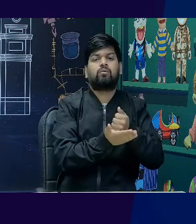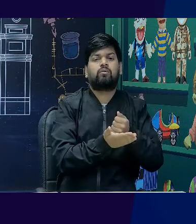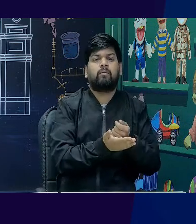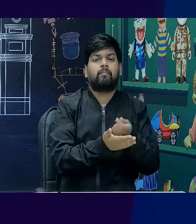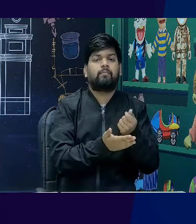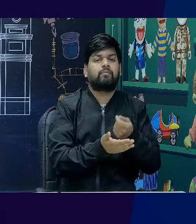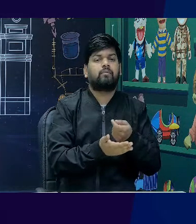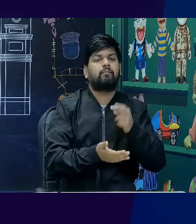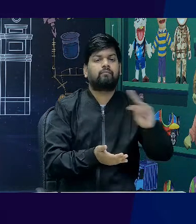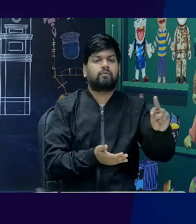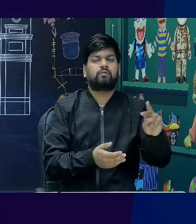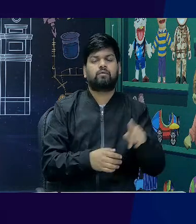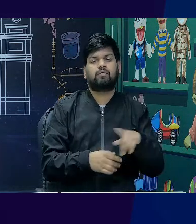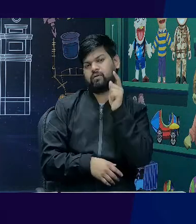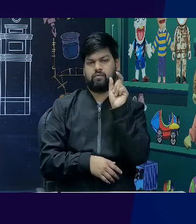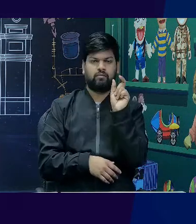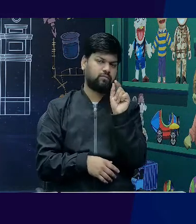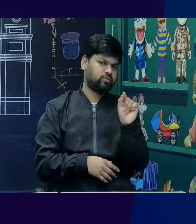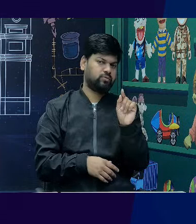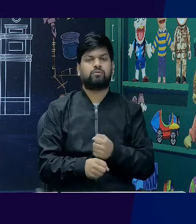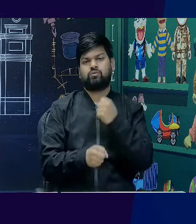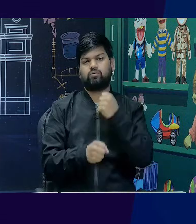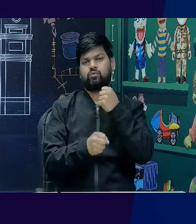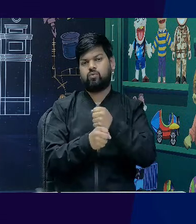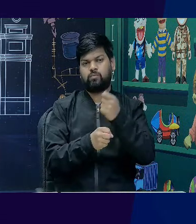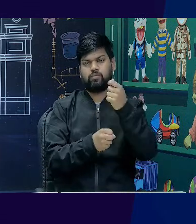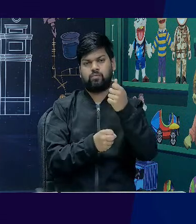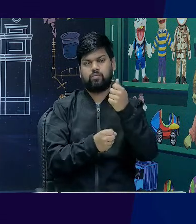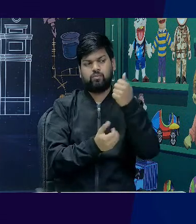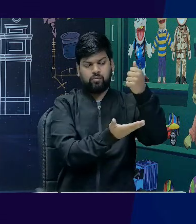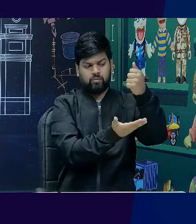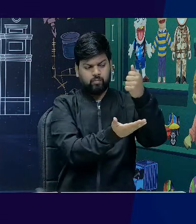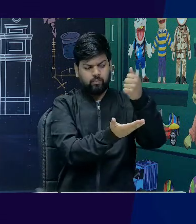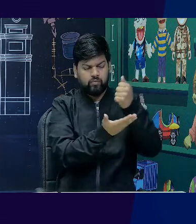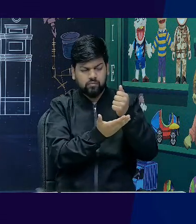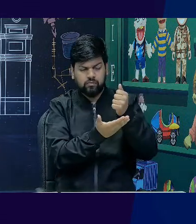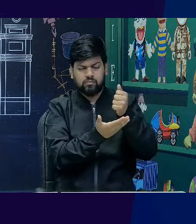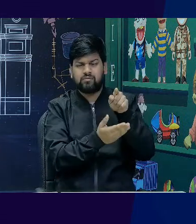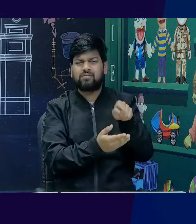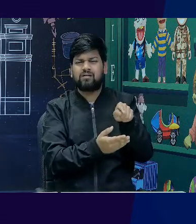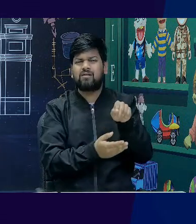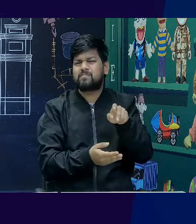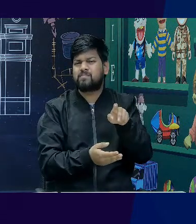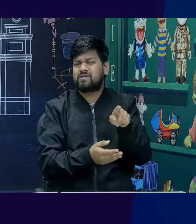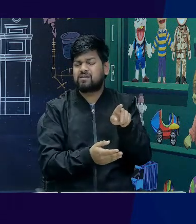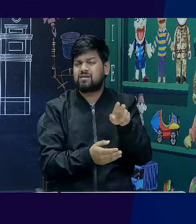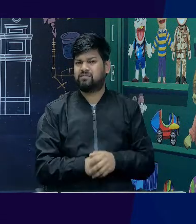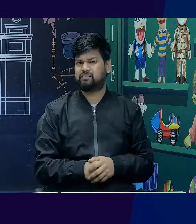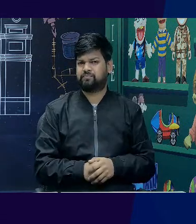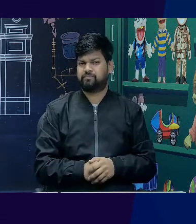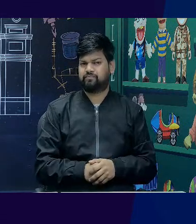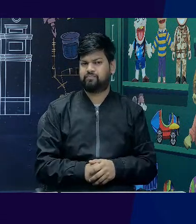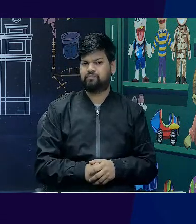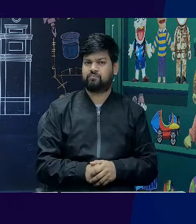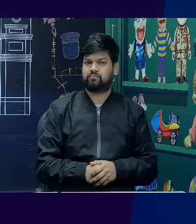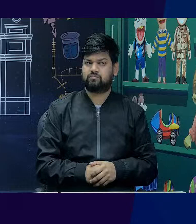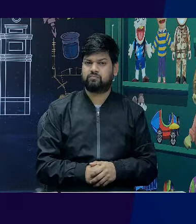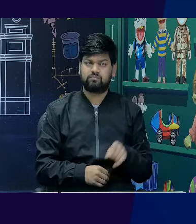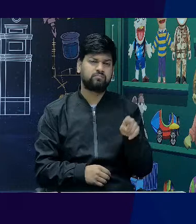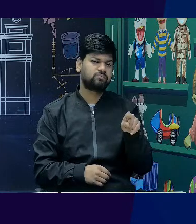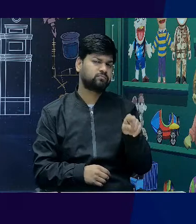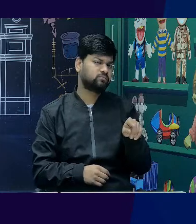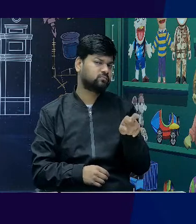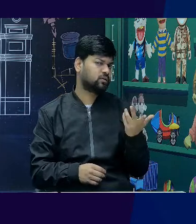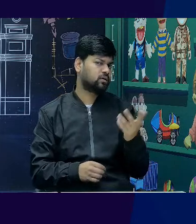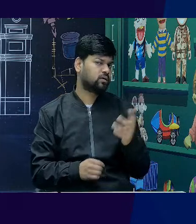So the first thing, government budget. What do we mean by budget? It's basically a statement of the